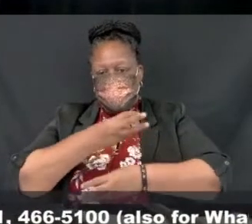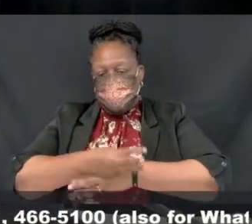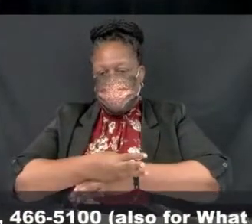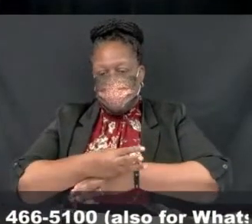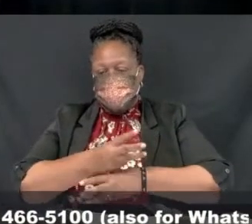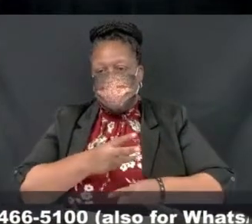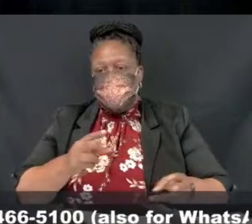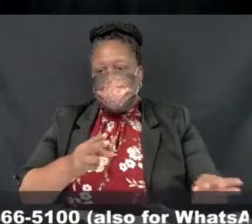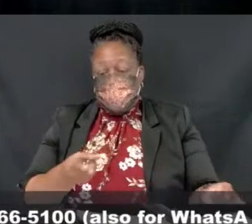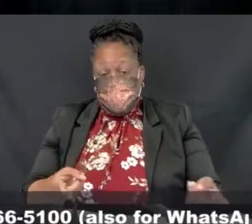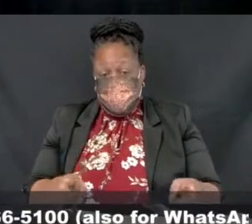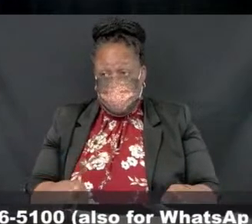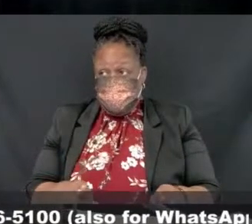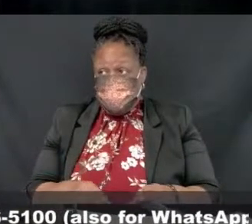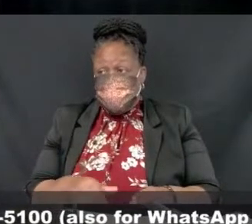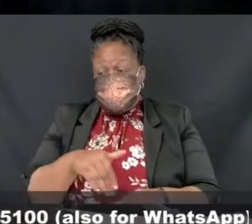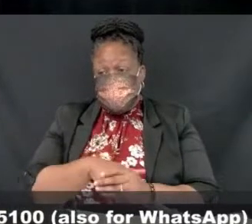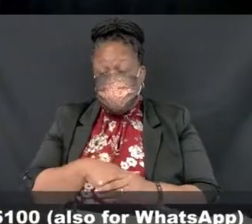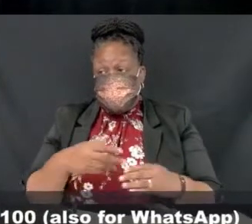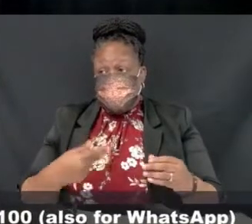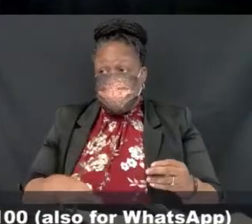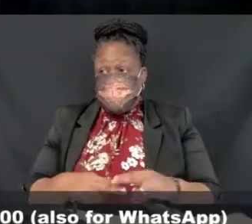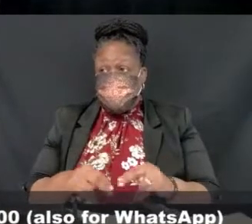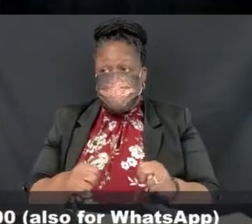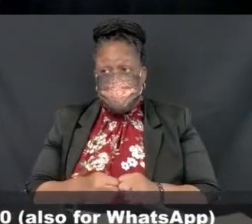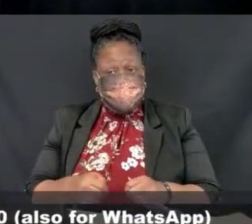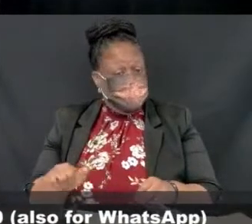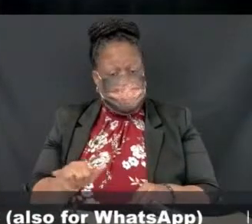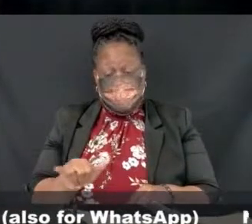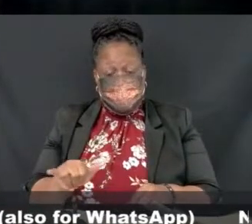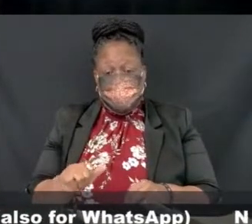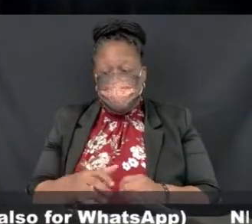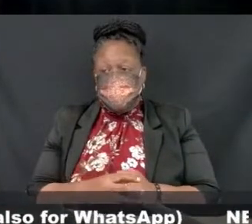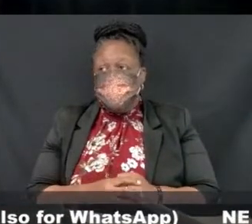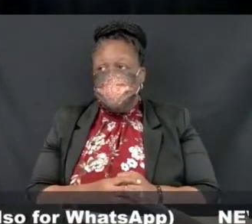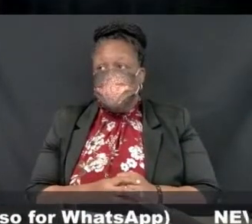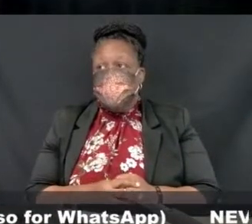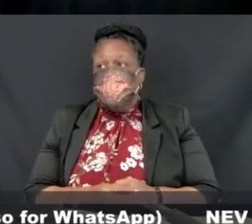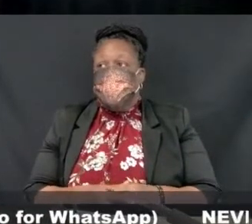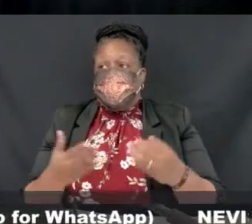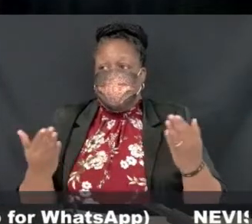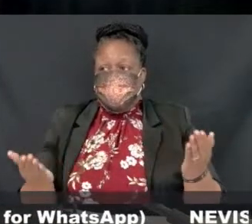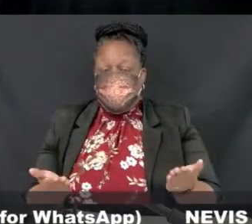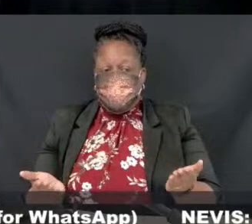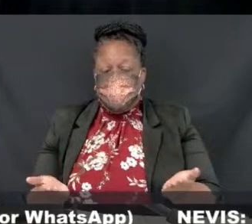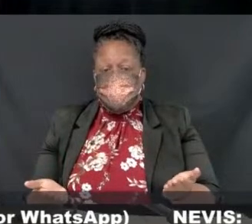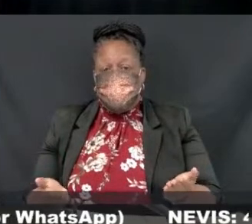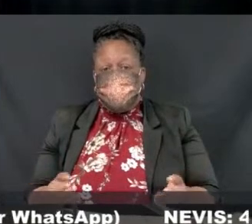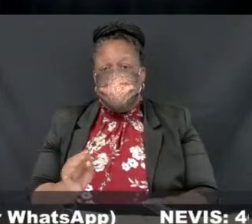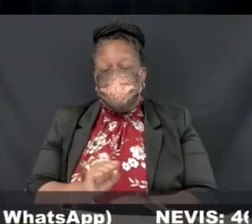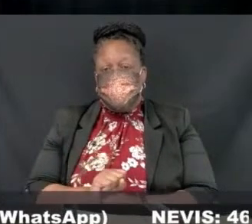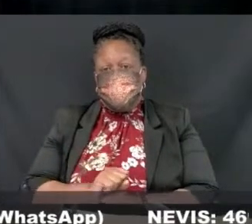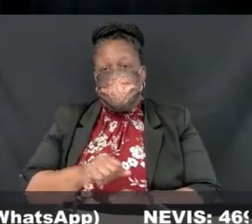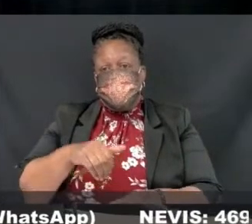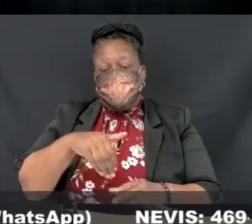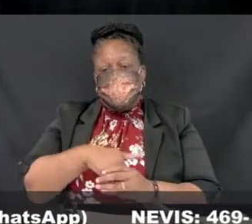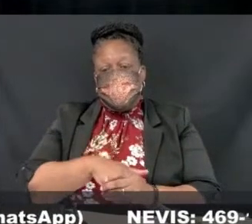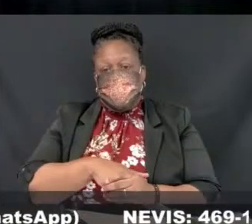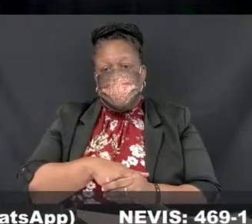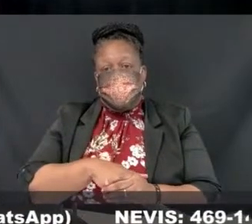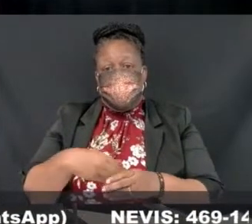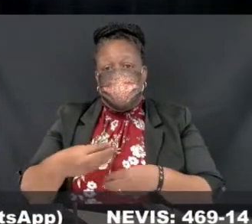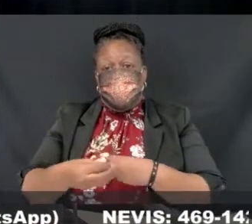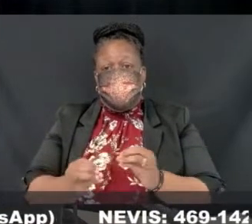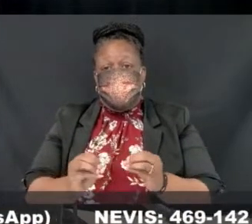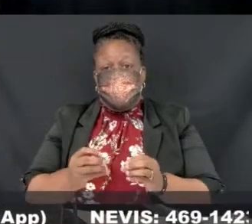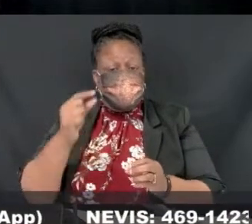activity. In St. Kitts Nevis, this project is conducted by the Statistics Department within the Ministry of Sustainable